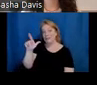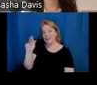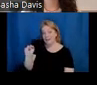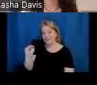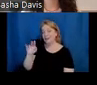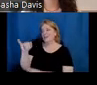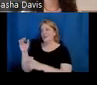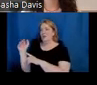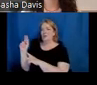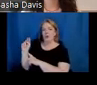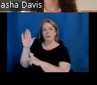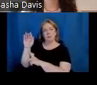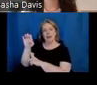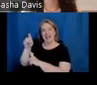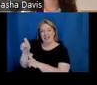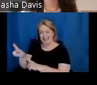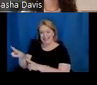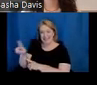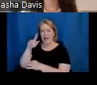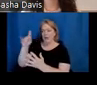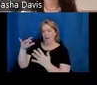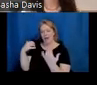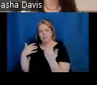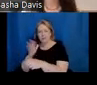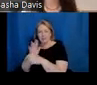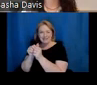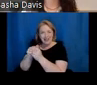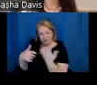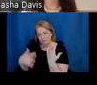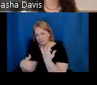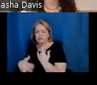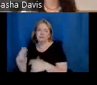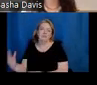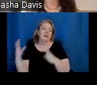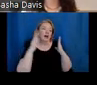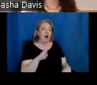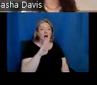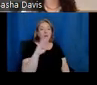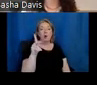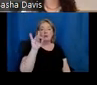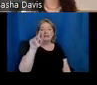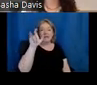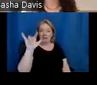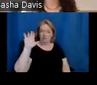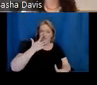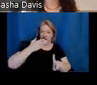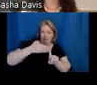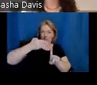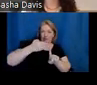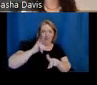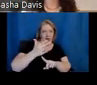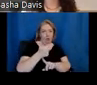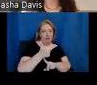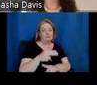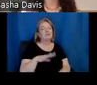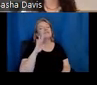Diddley came every time he played in NYC. Chaim Gross chose to live and work in one of New York's most